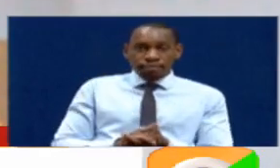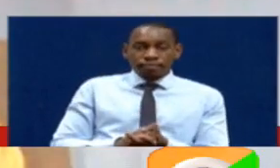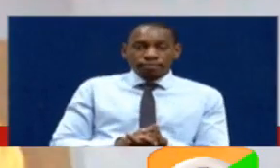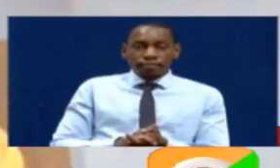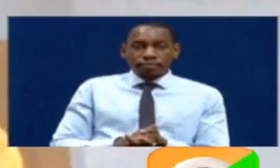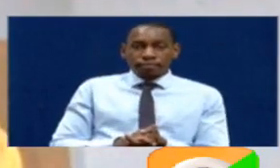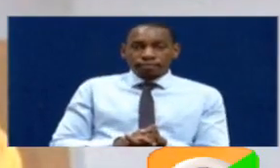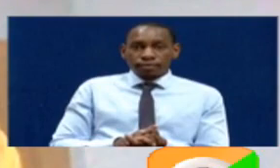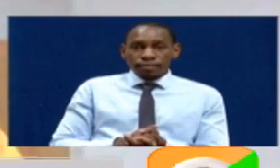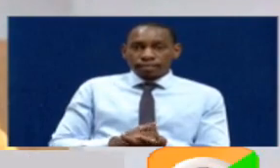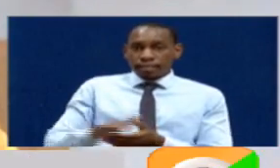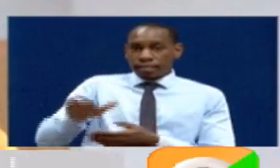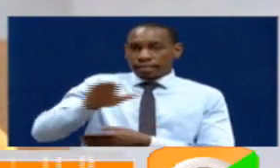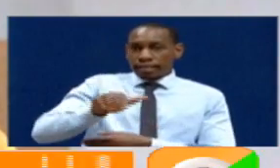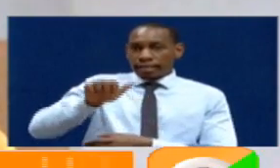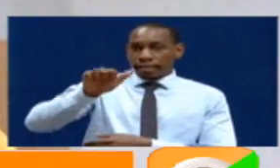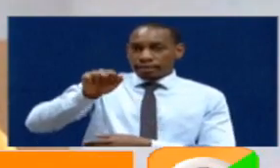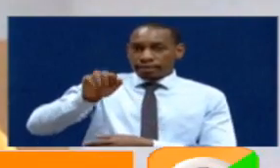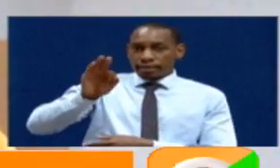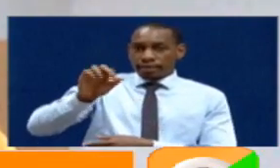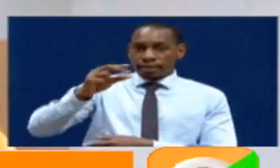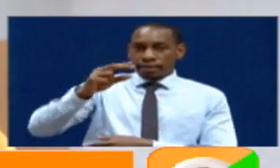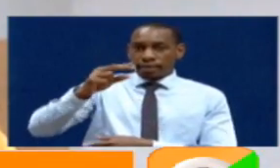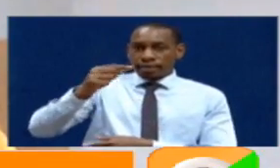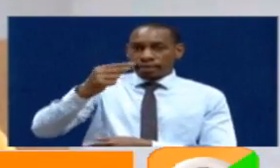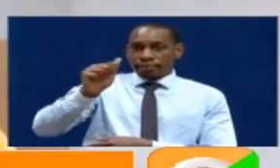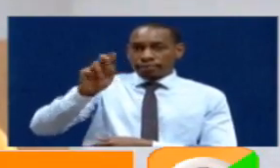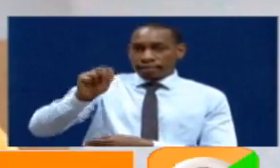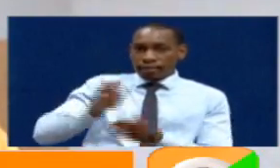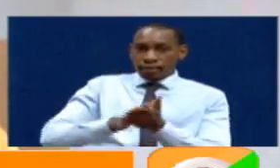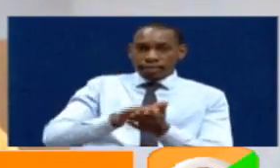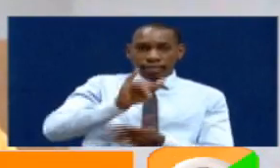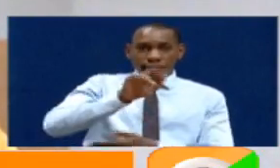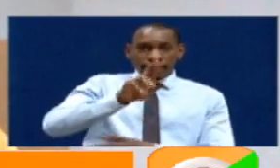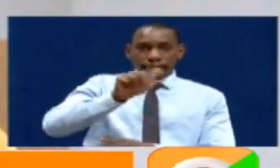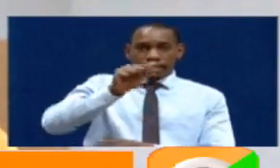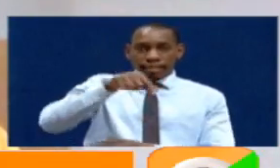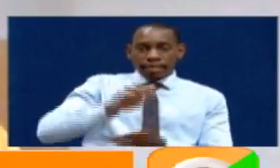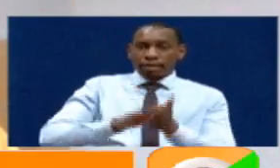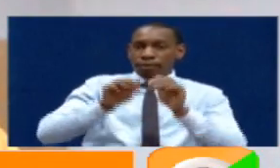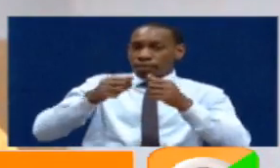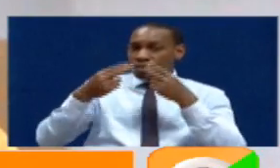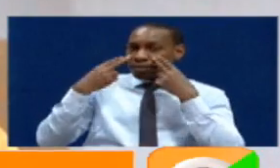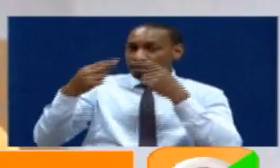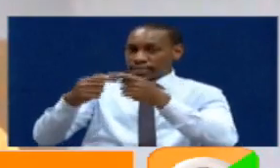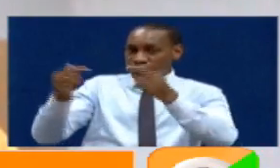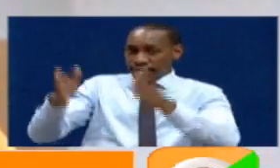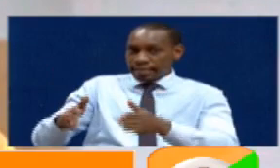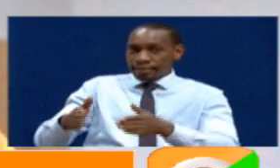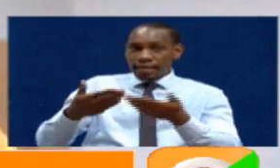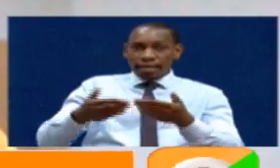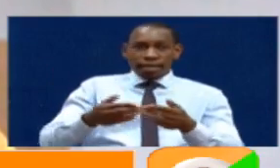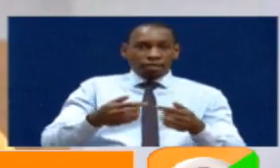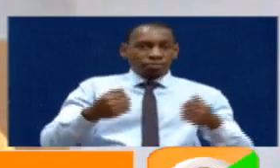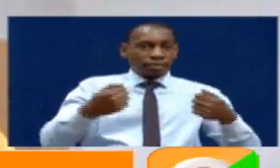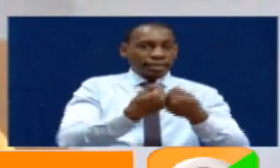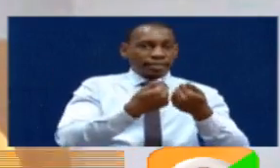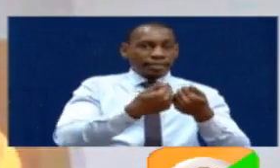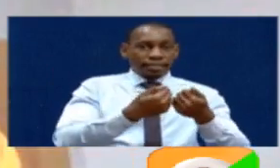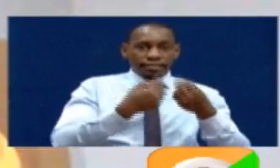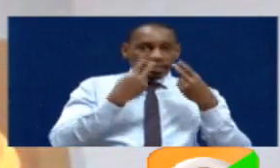served Afghanistan and Iraq, where you can see the enemy. And right now, you're fighting something that you can't see.